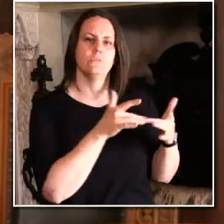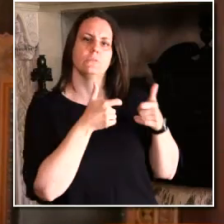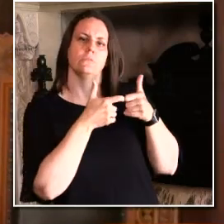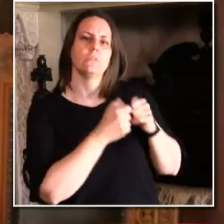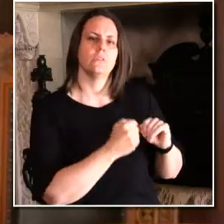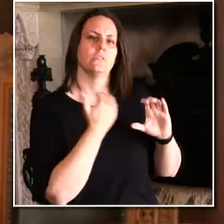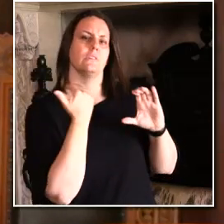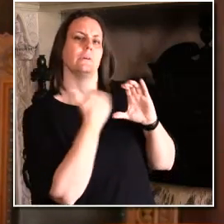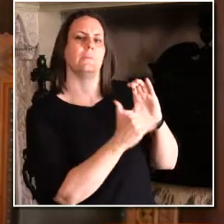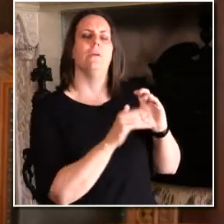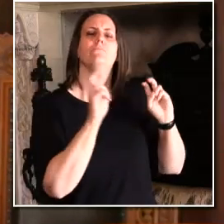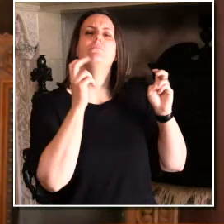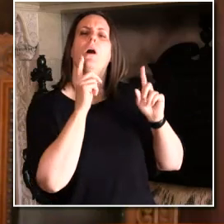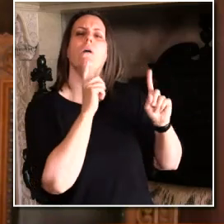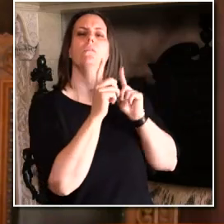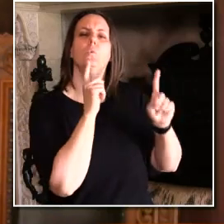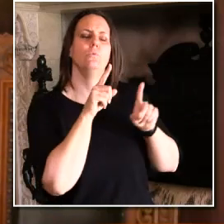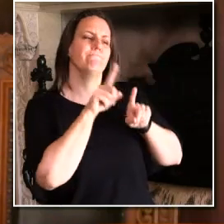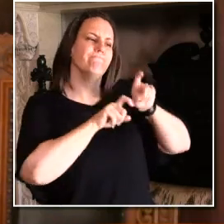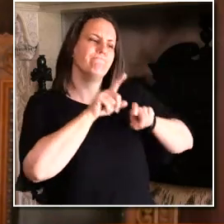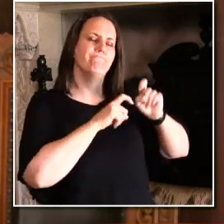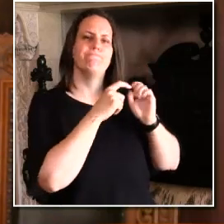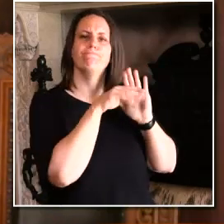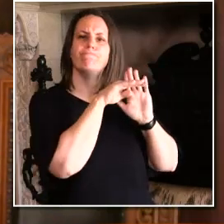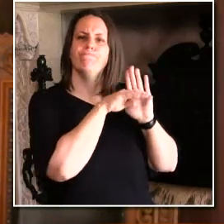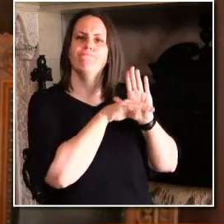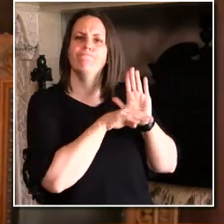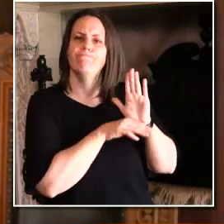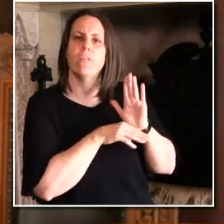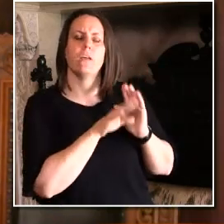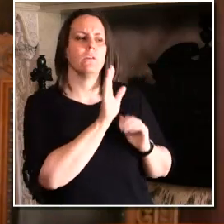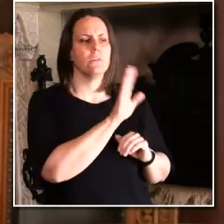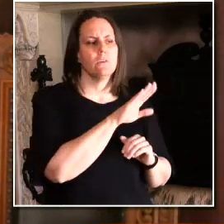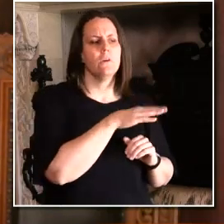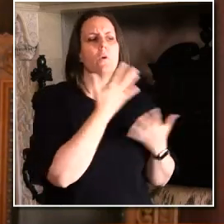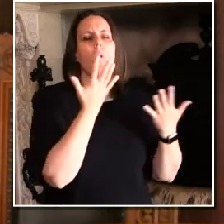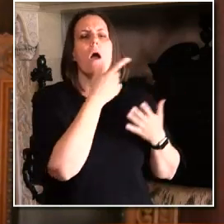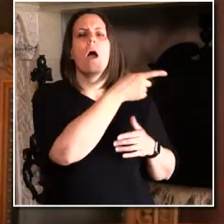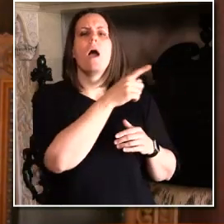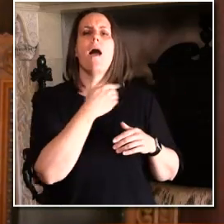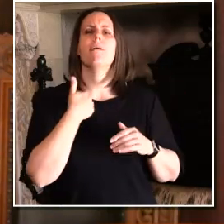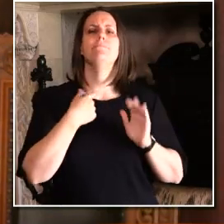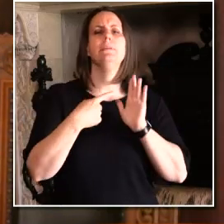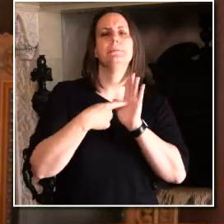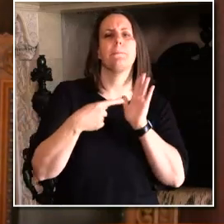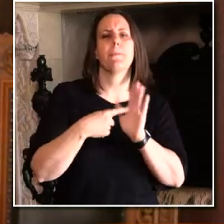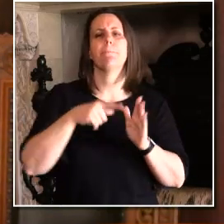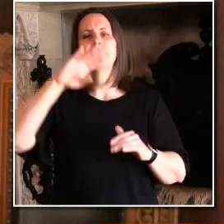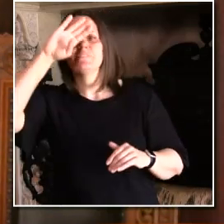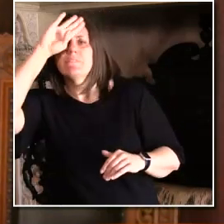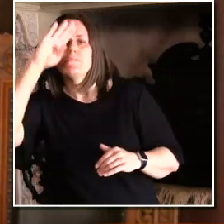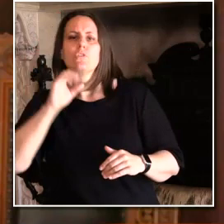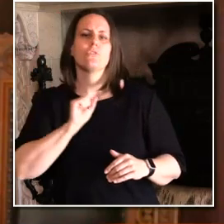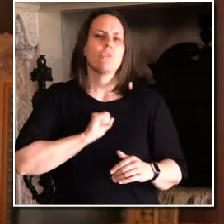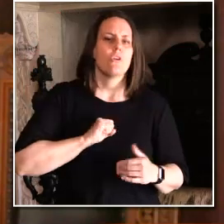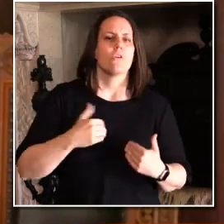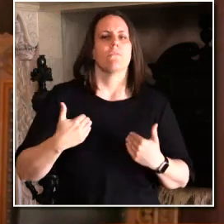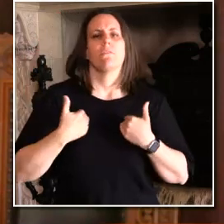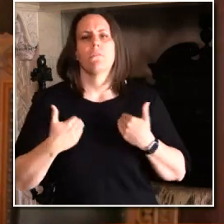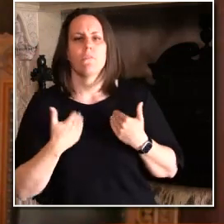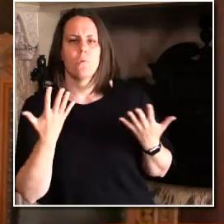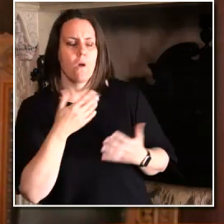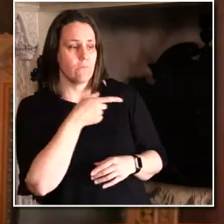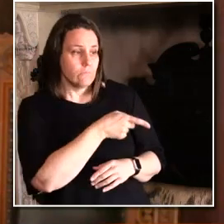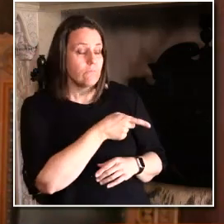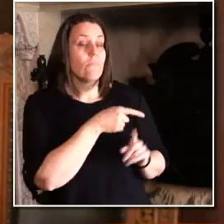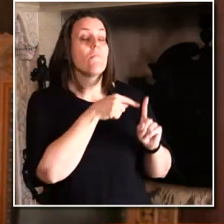And the interview asks them about their symptom history, when they became ill. It asks them about places they might have been, so we can sort of